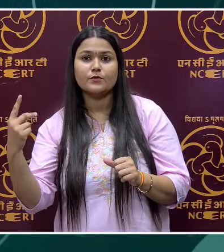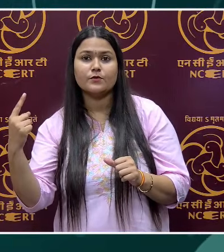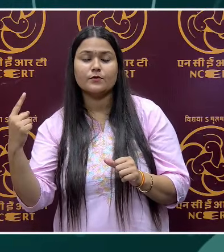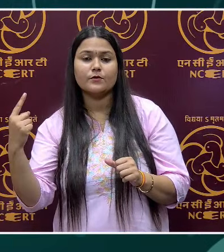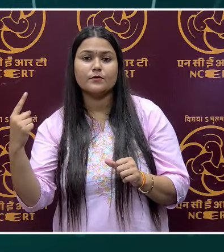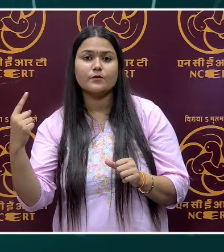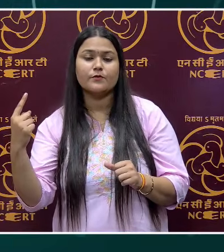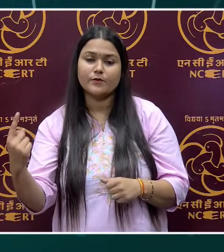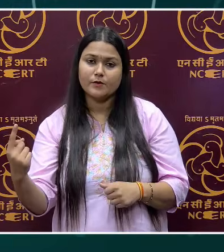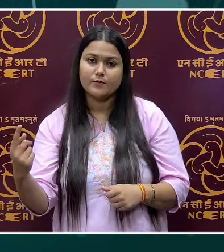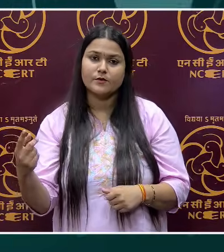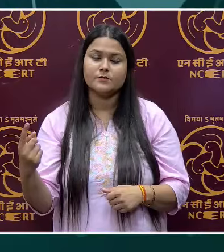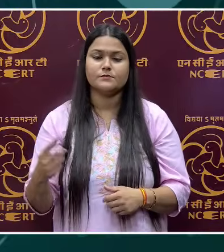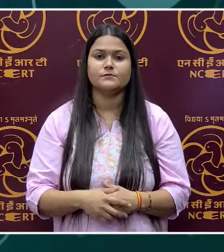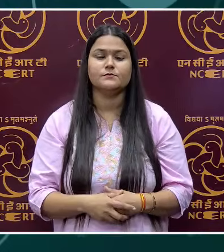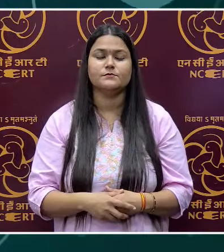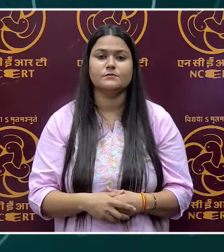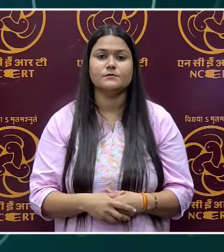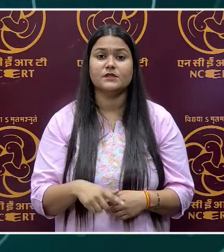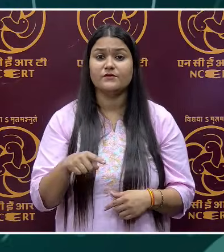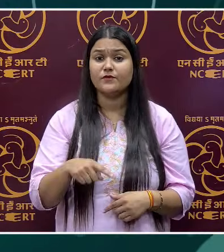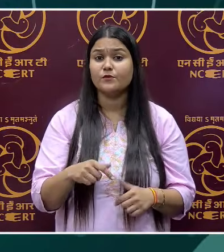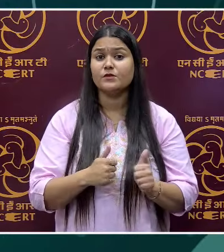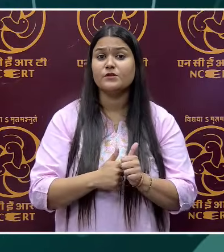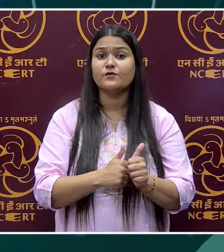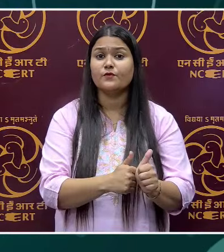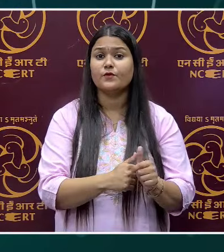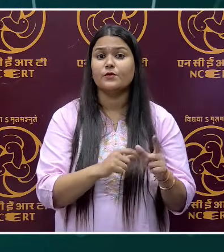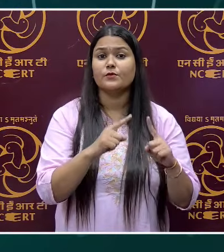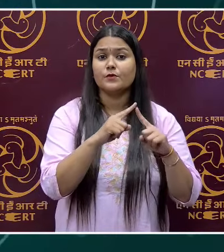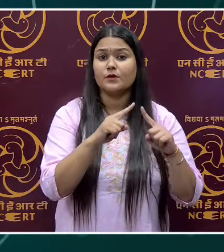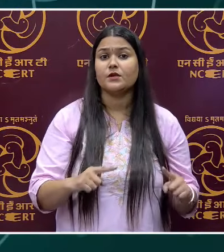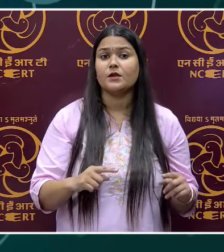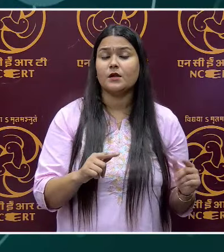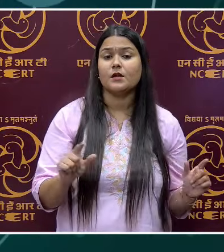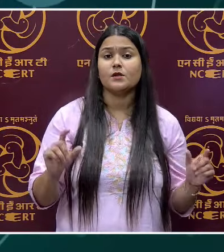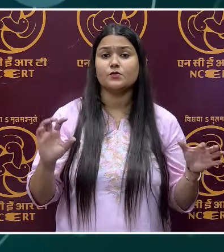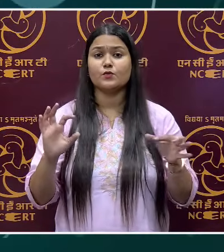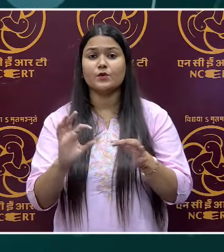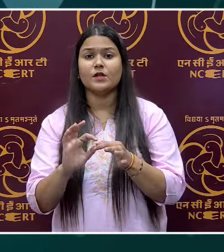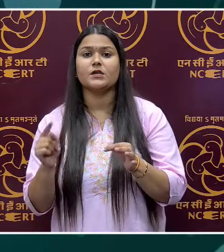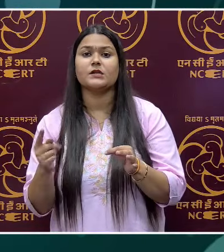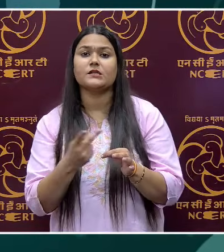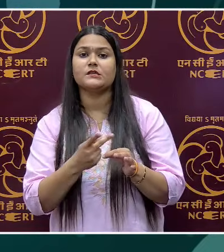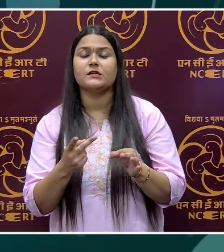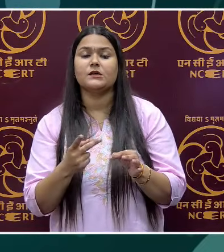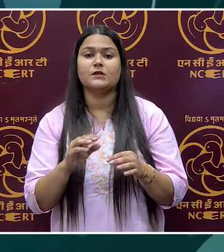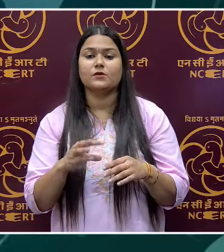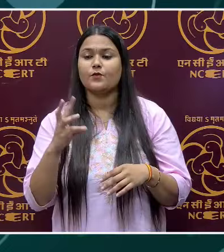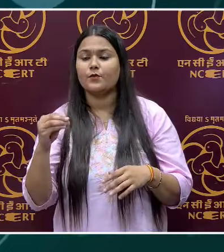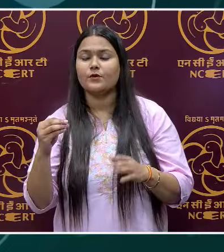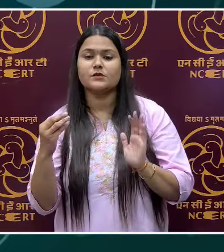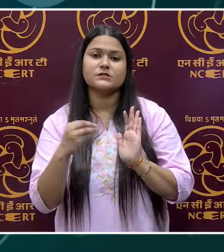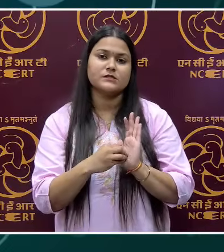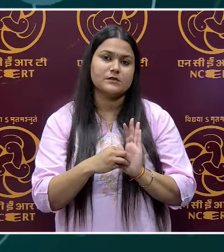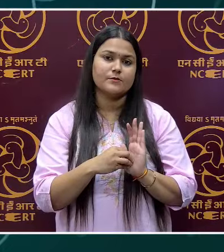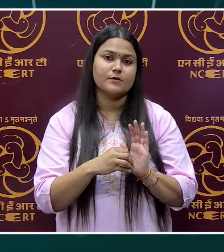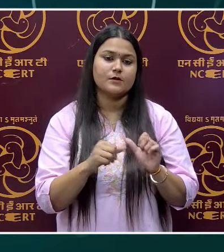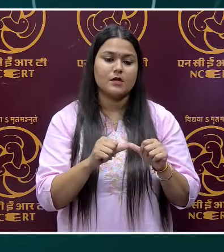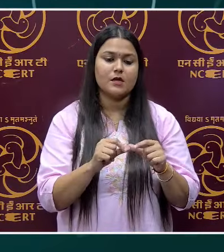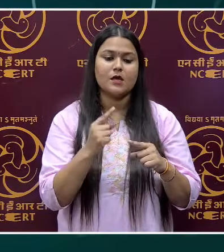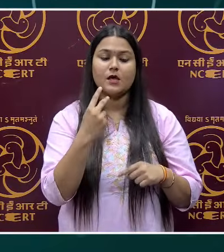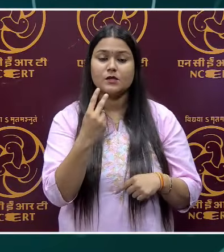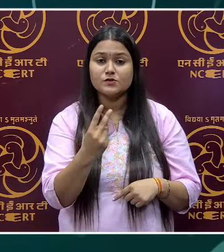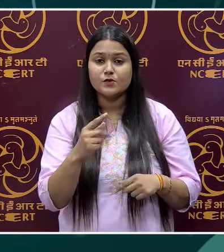is again 1. From this Pascal's triangle we are writing these coefficients and we will submit. It is now a